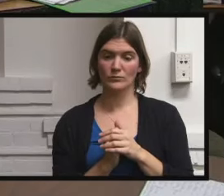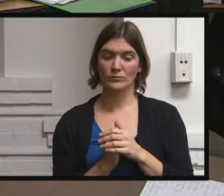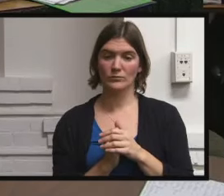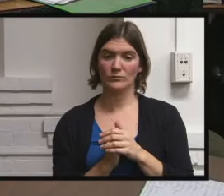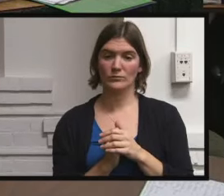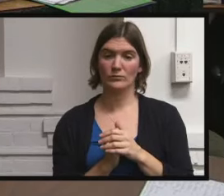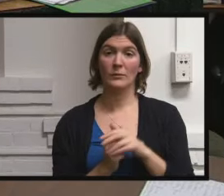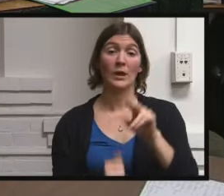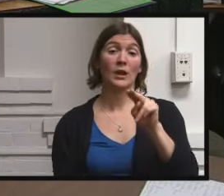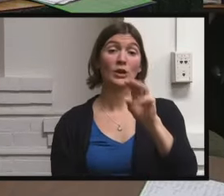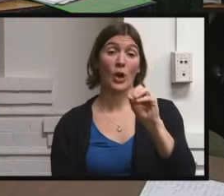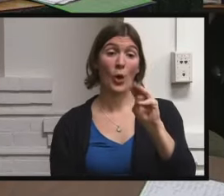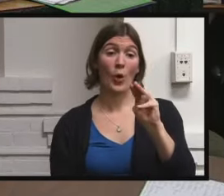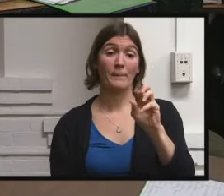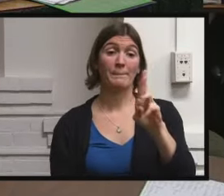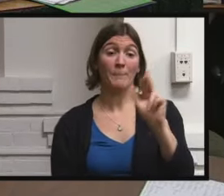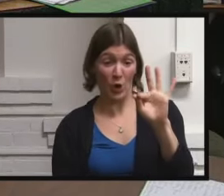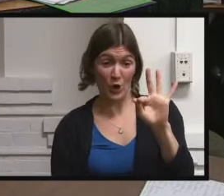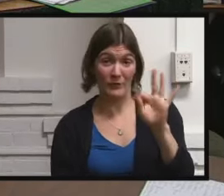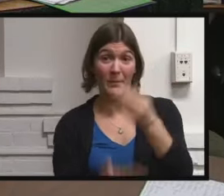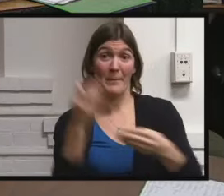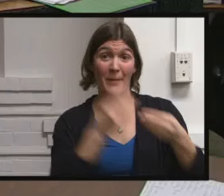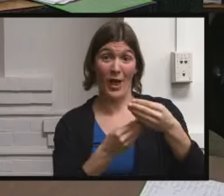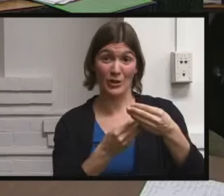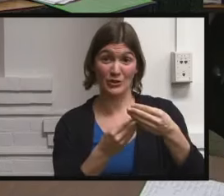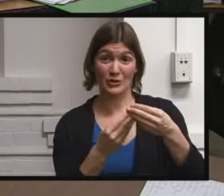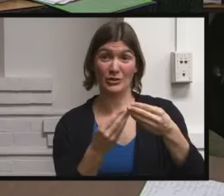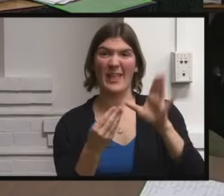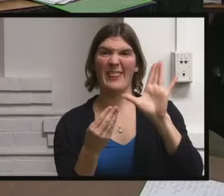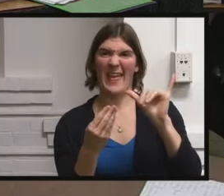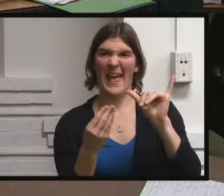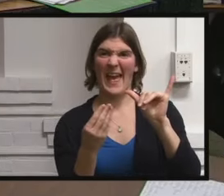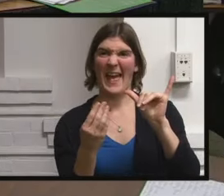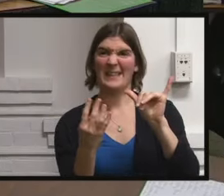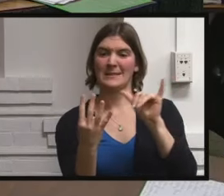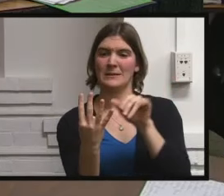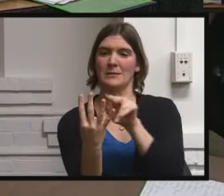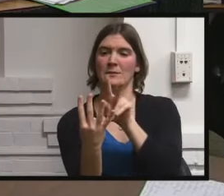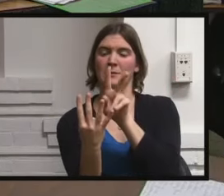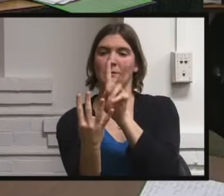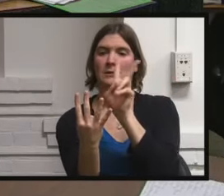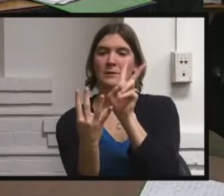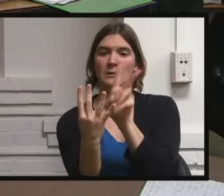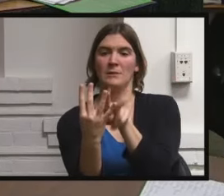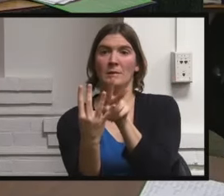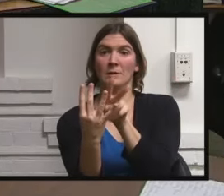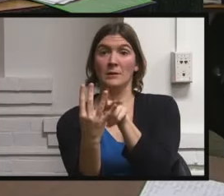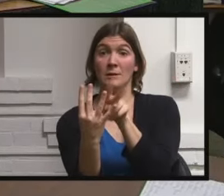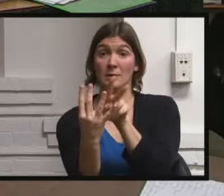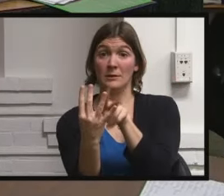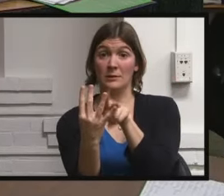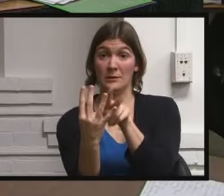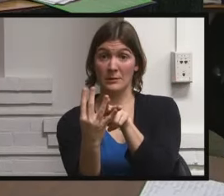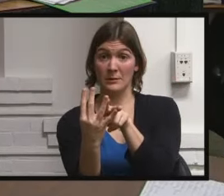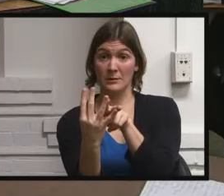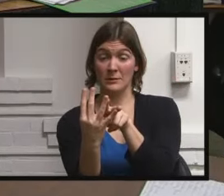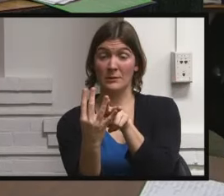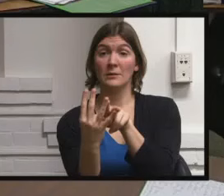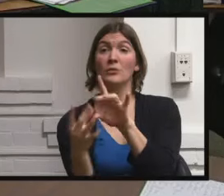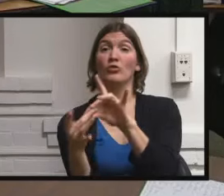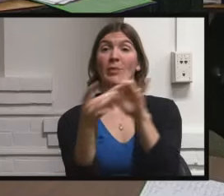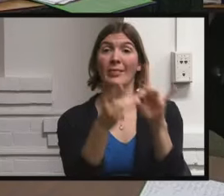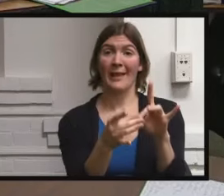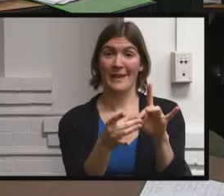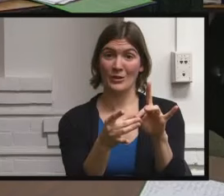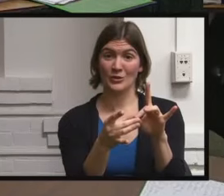The no MRF budget alternative that appears in two of those four columns is reflective of the consideration that